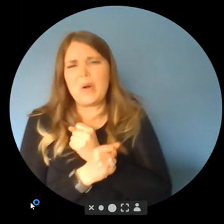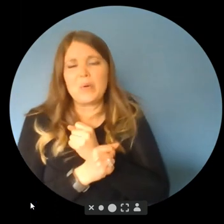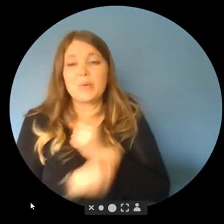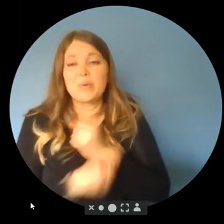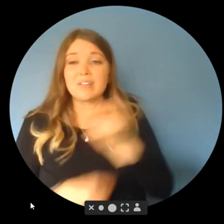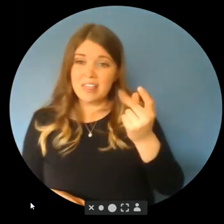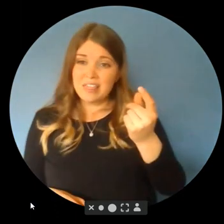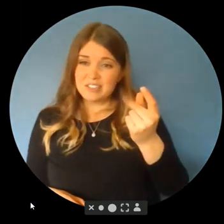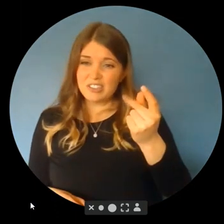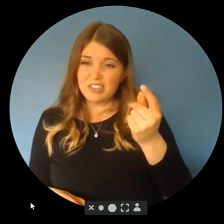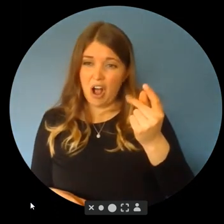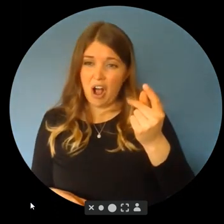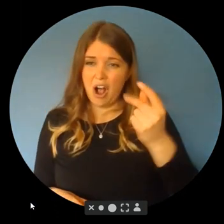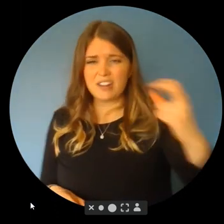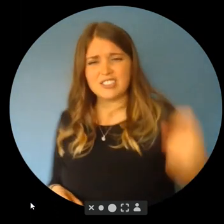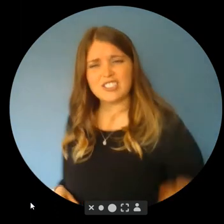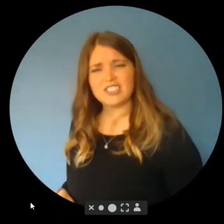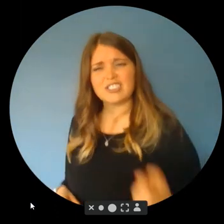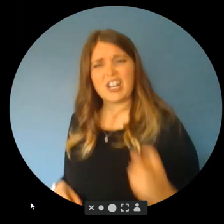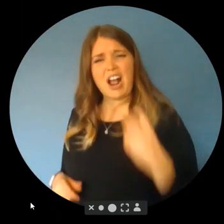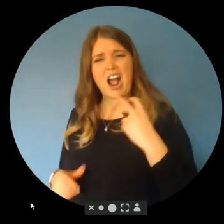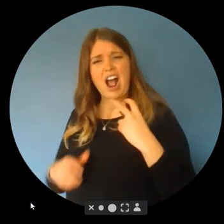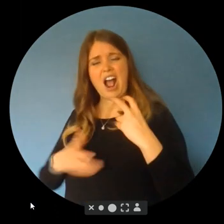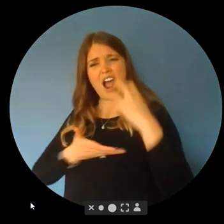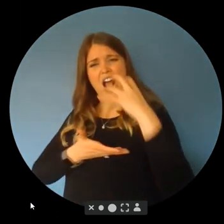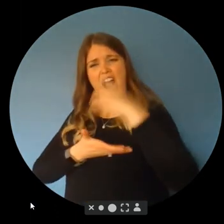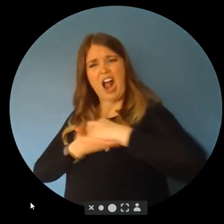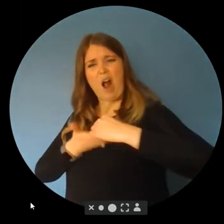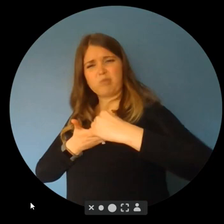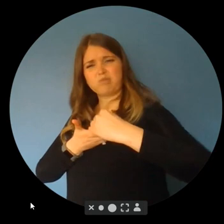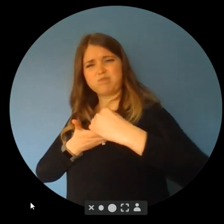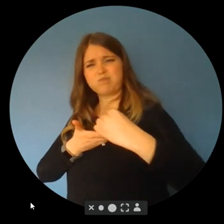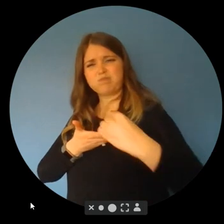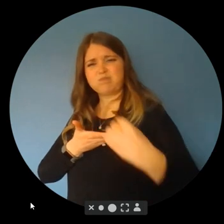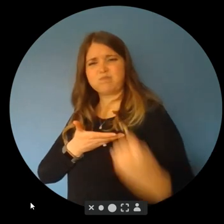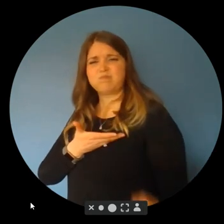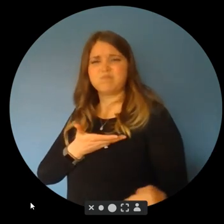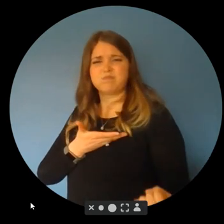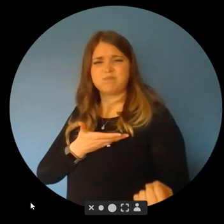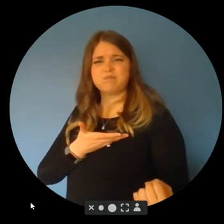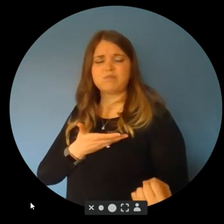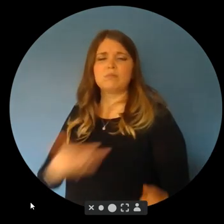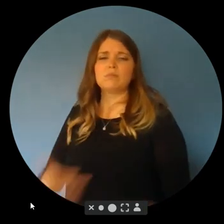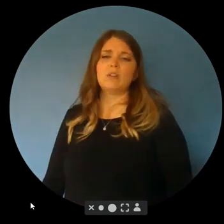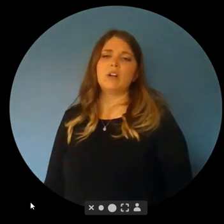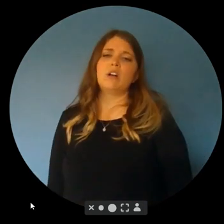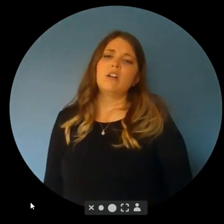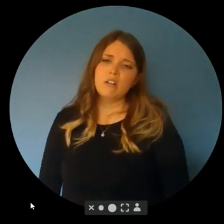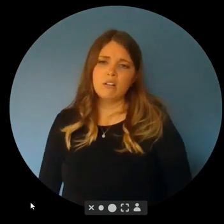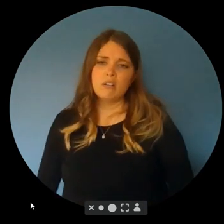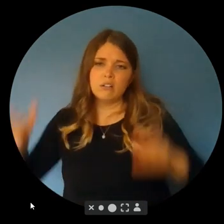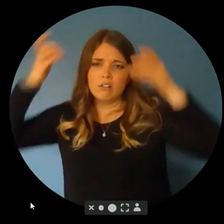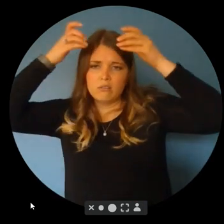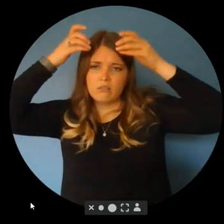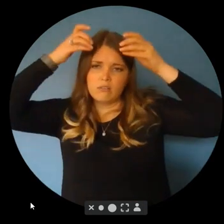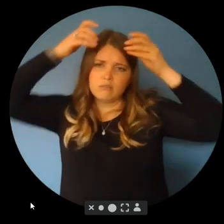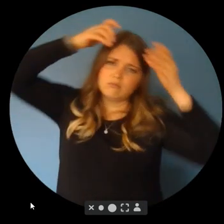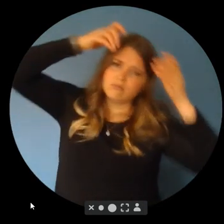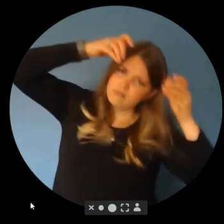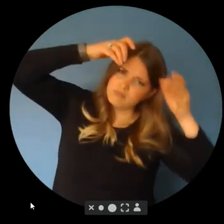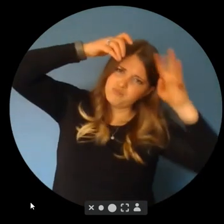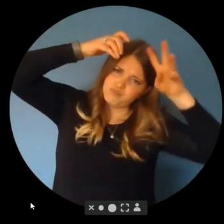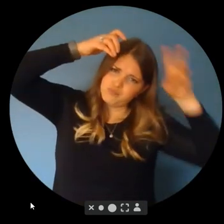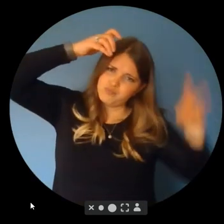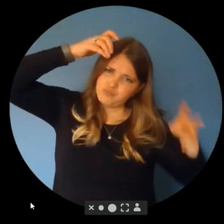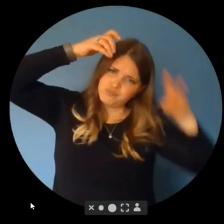jumped up and grabbed the muffin from his hand. Ugh, more drips from his bucket.